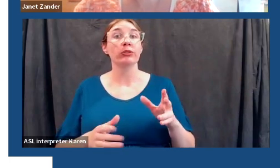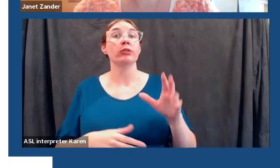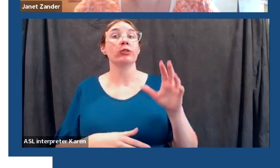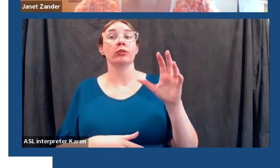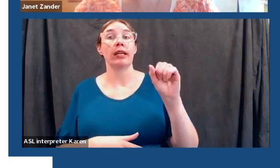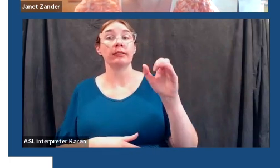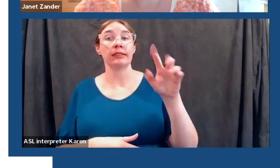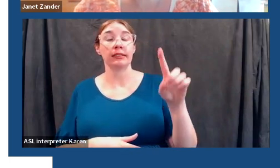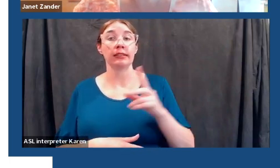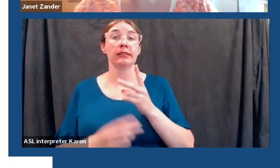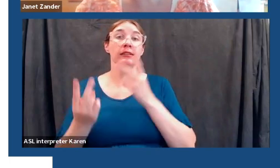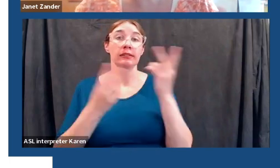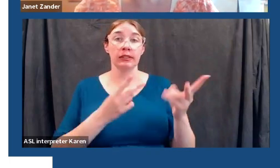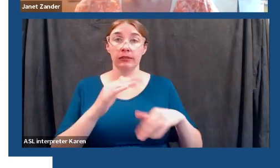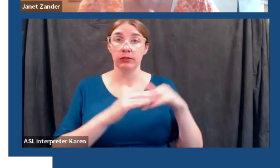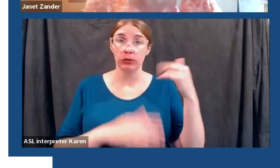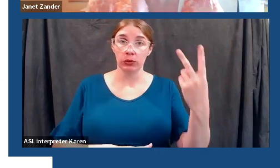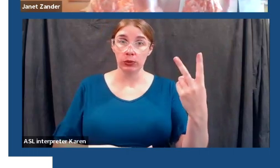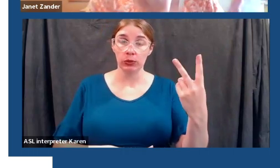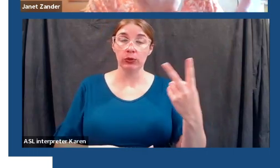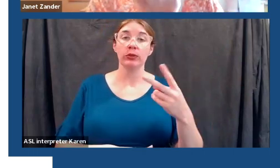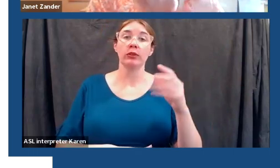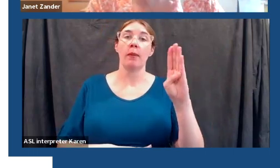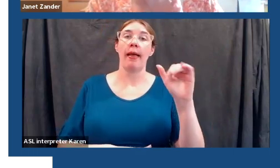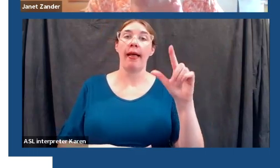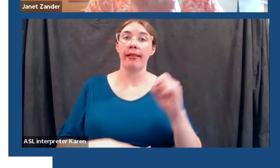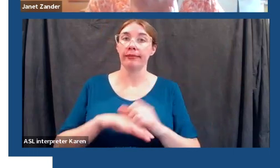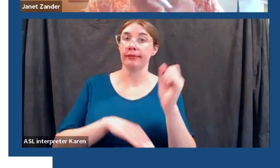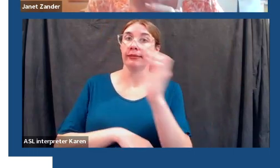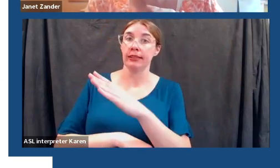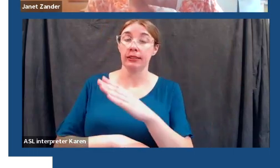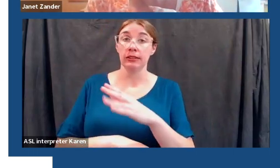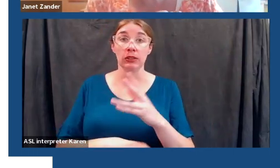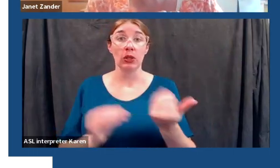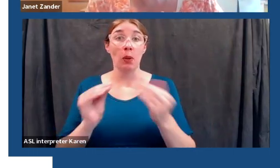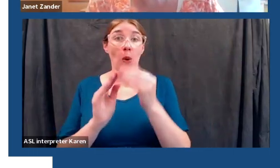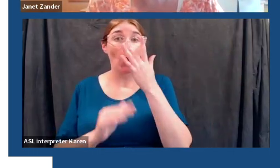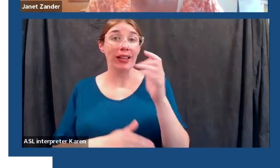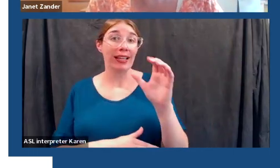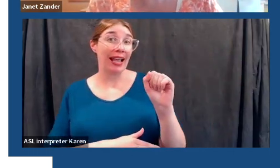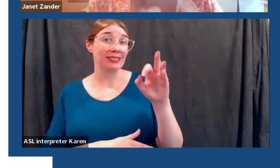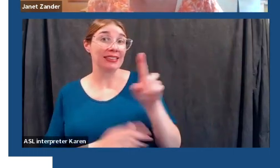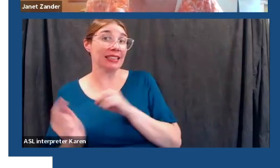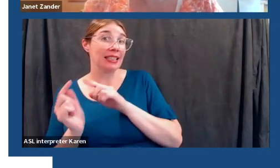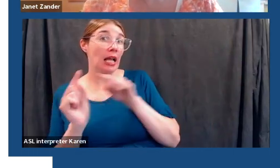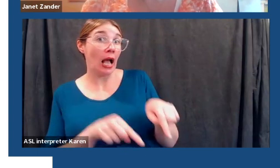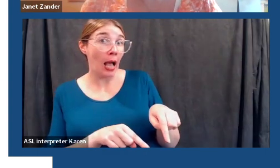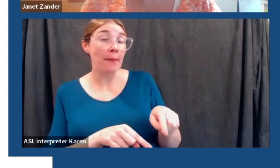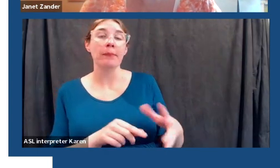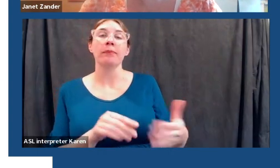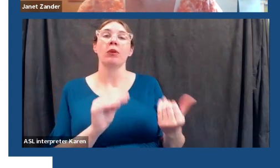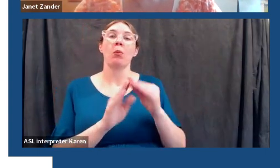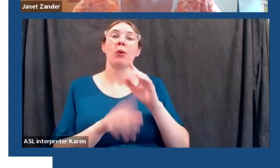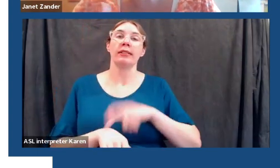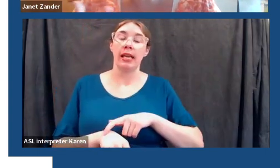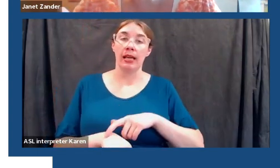ballot. There isn't always time, so if the earlier those special voting deputy visits takes place, the more time that